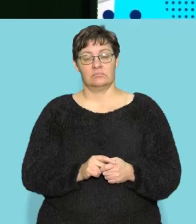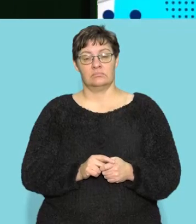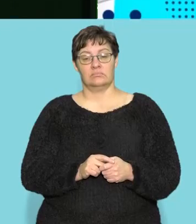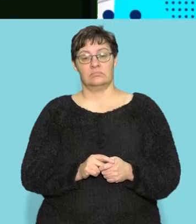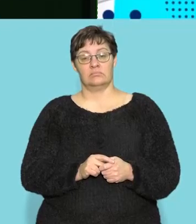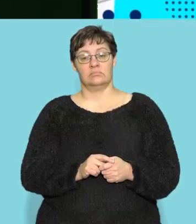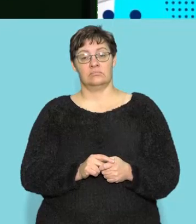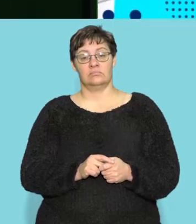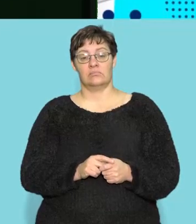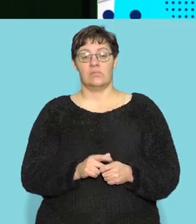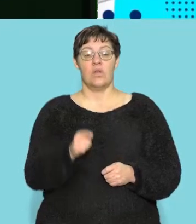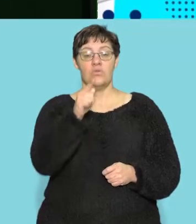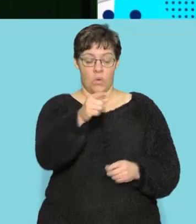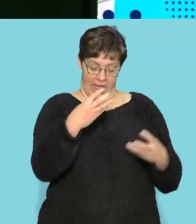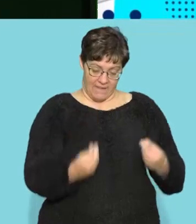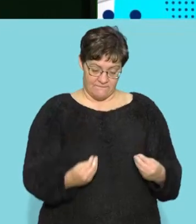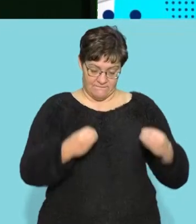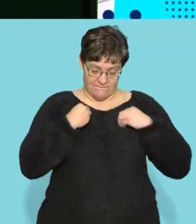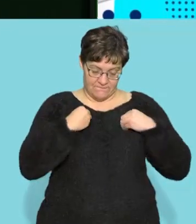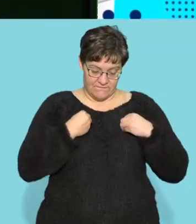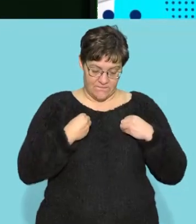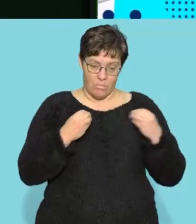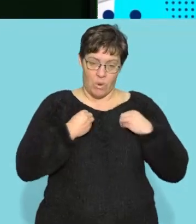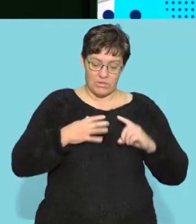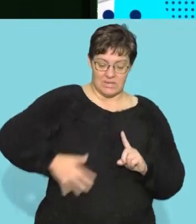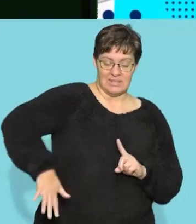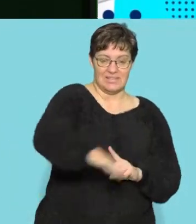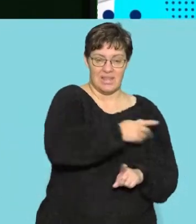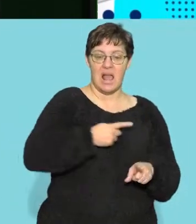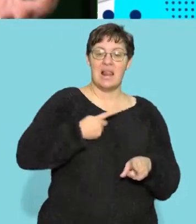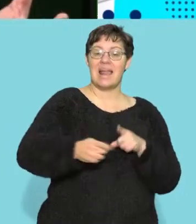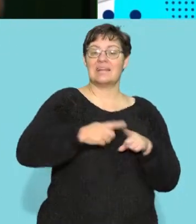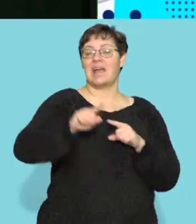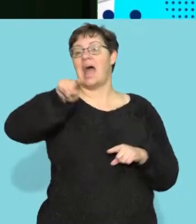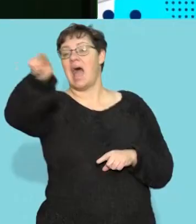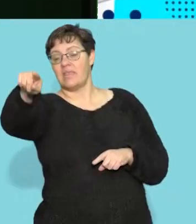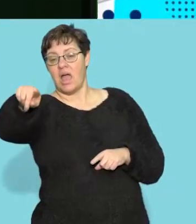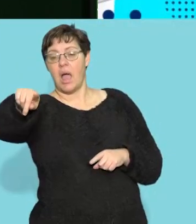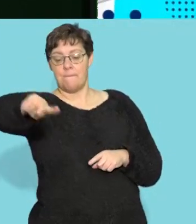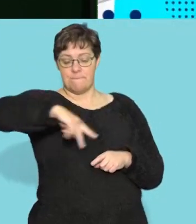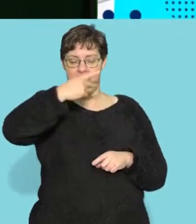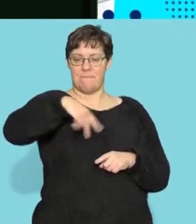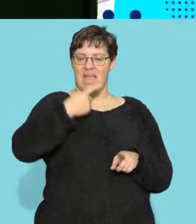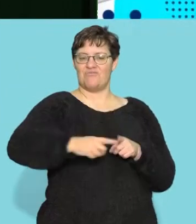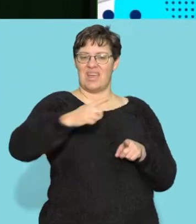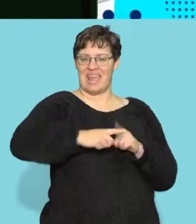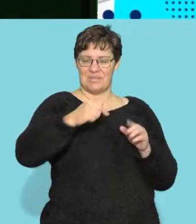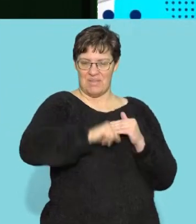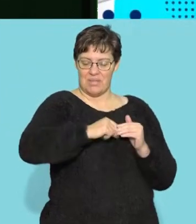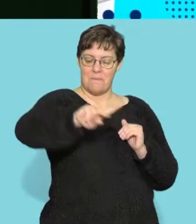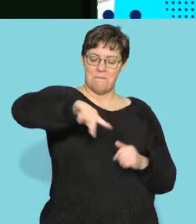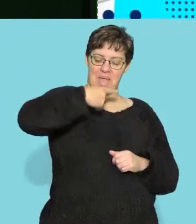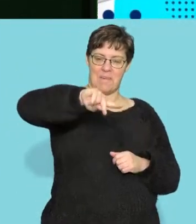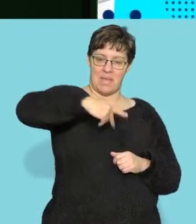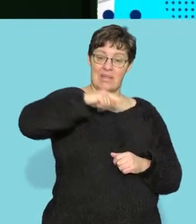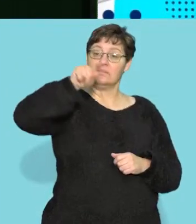If you have premises that you are leasing to your tenant, if that tenant has paid